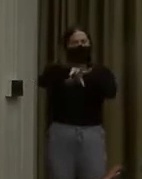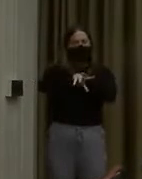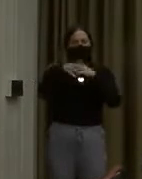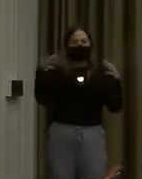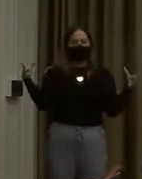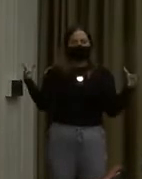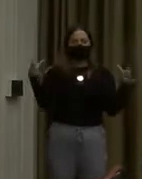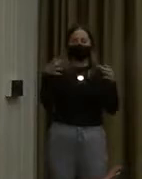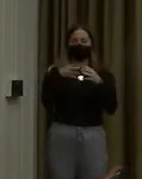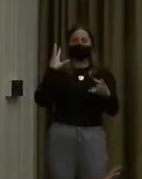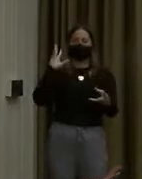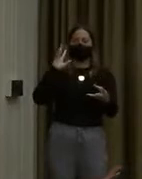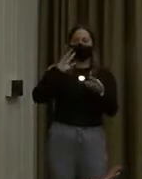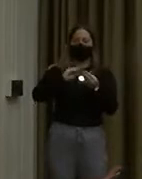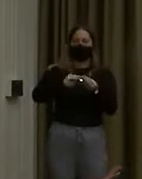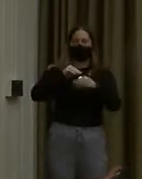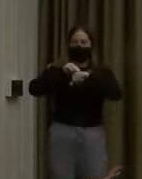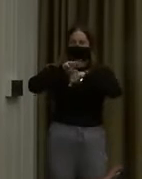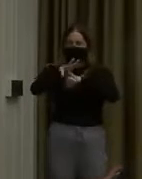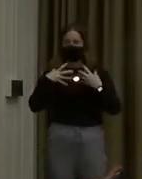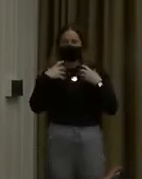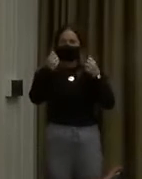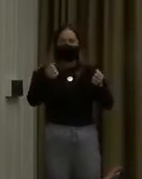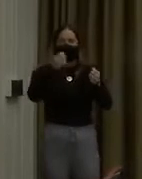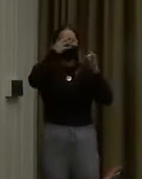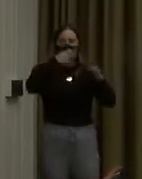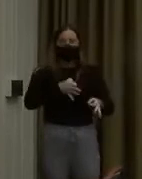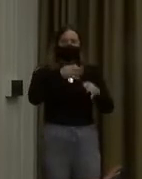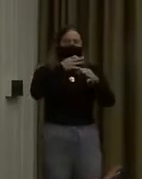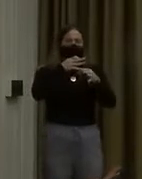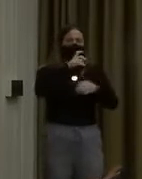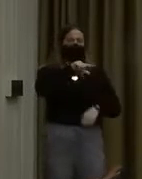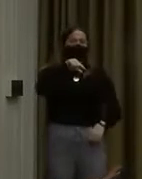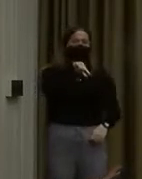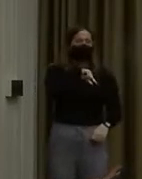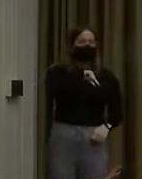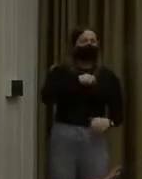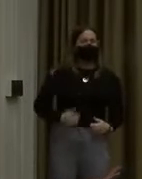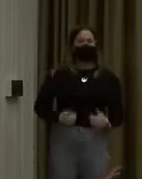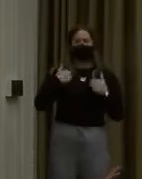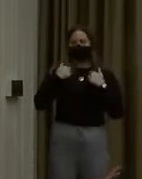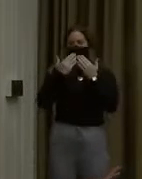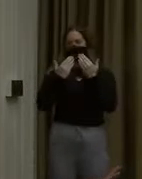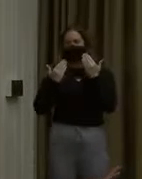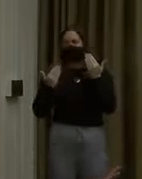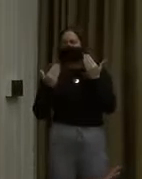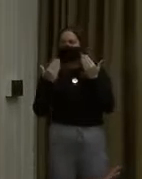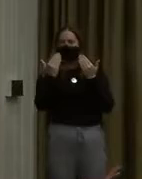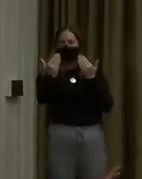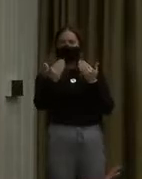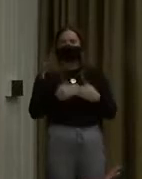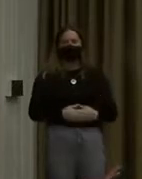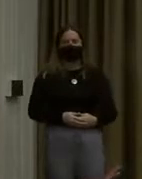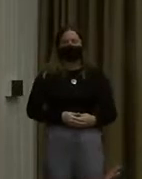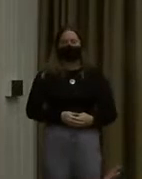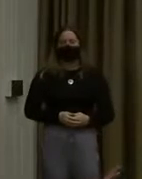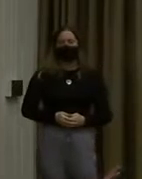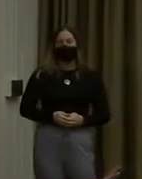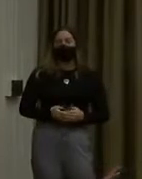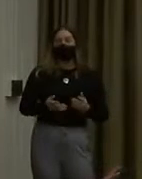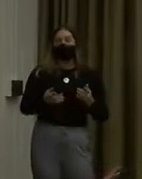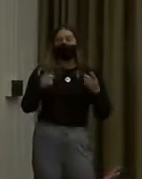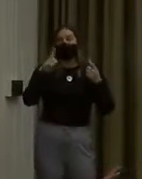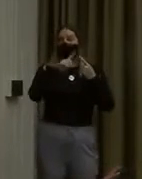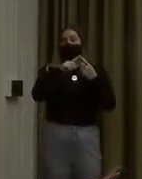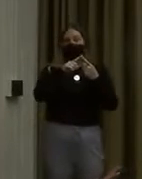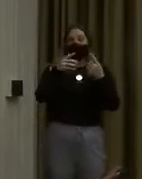collectively impact our health and determine the quality and the extent of our lives that we will have on this earth. They include, of course,